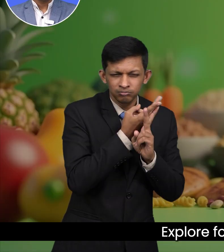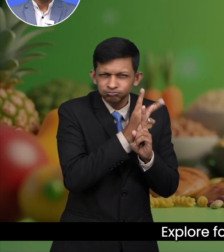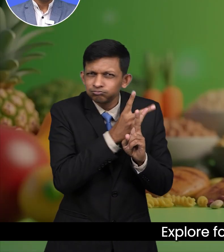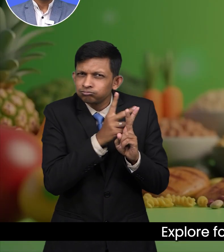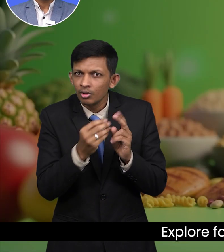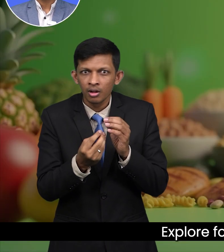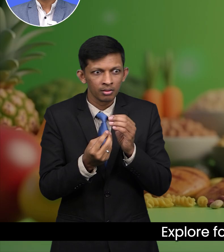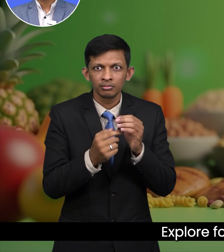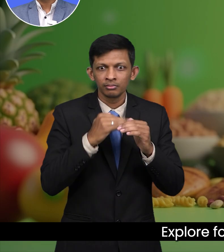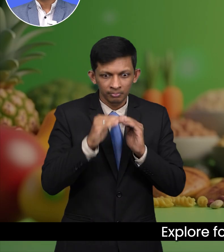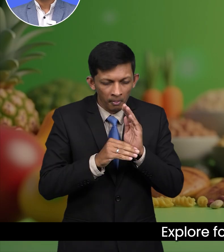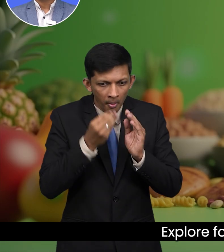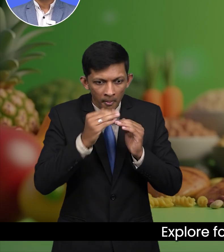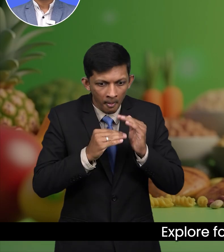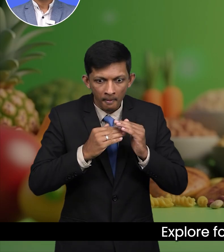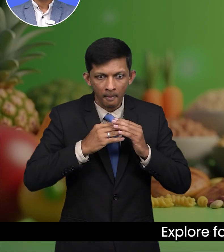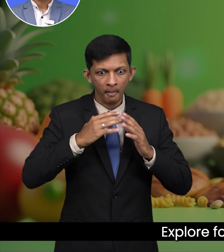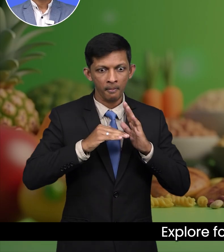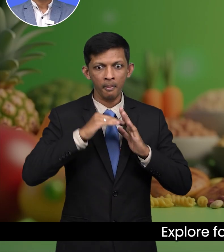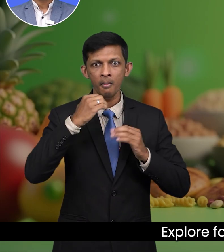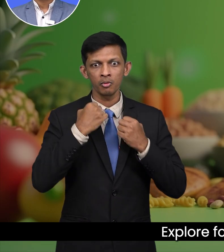explore foods that help in growth,